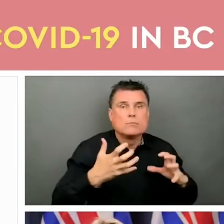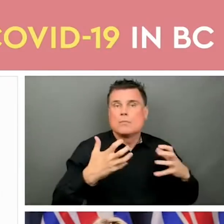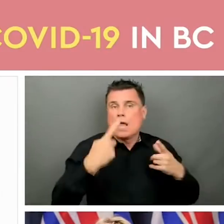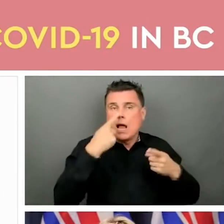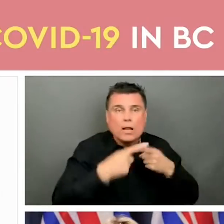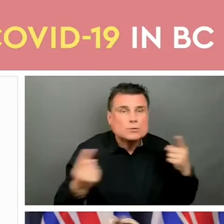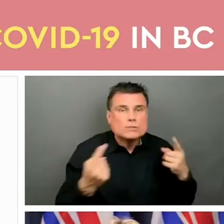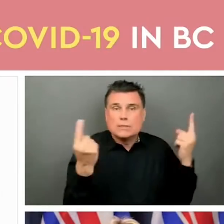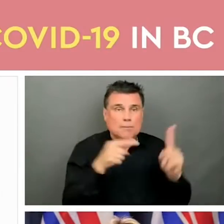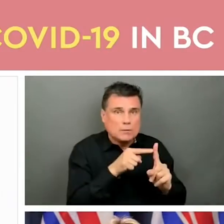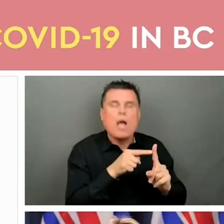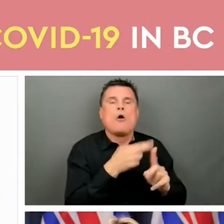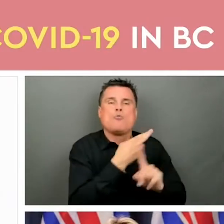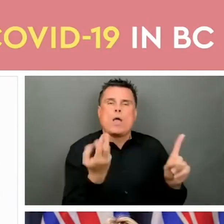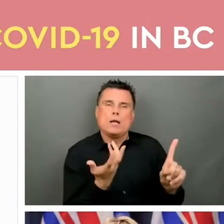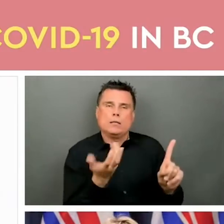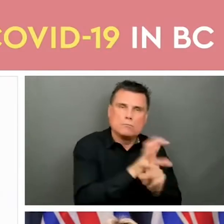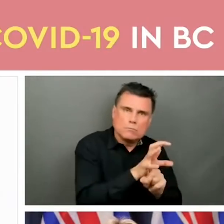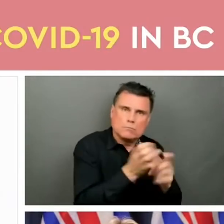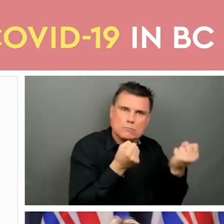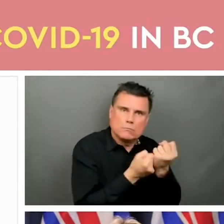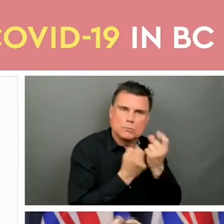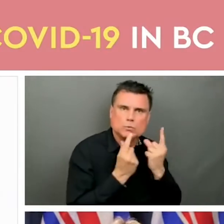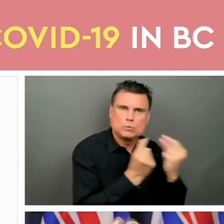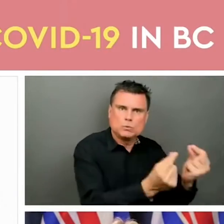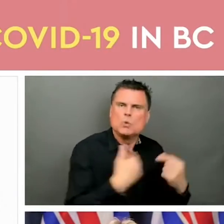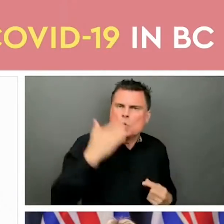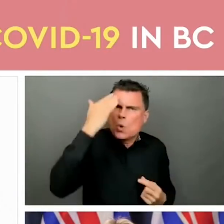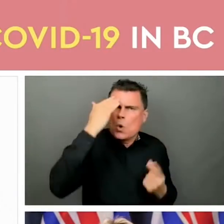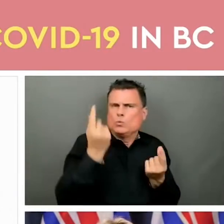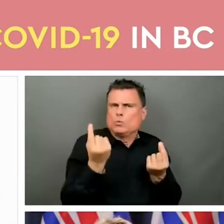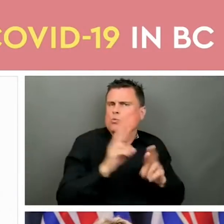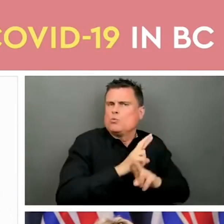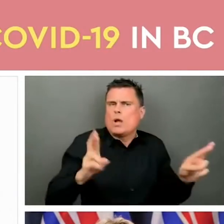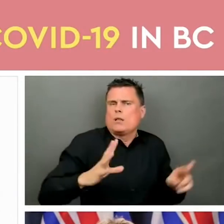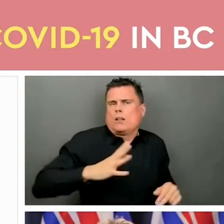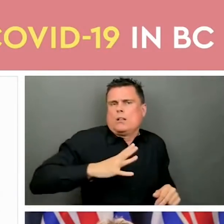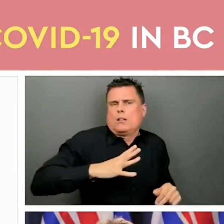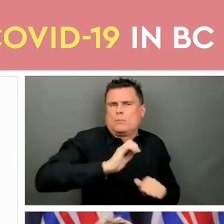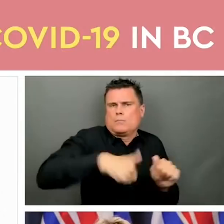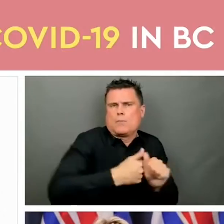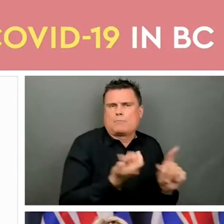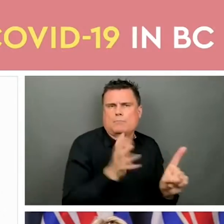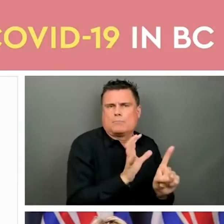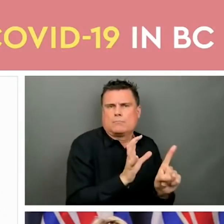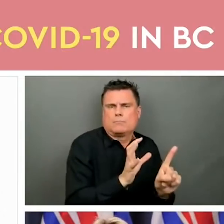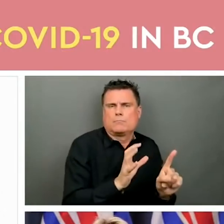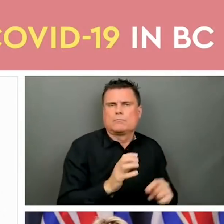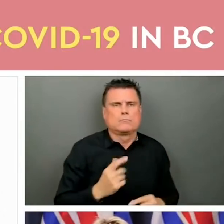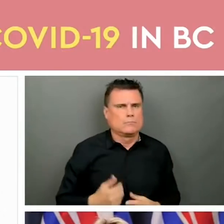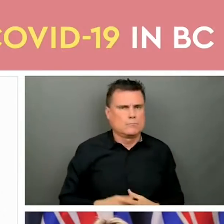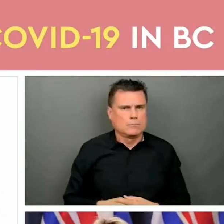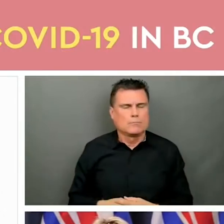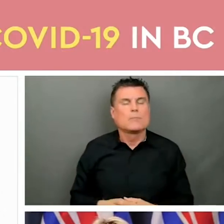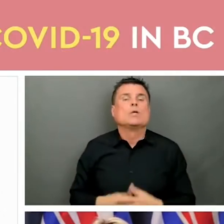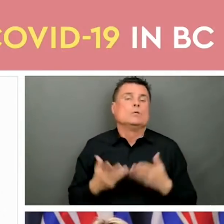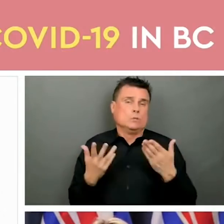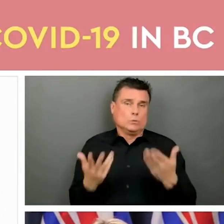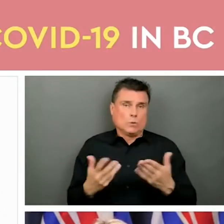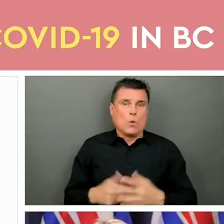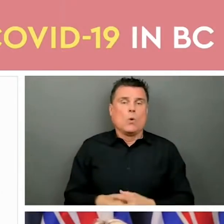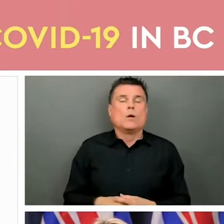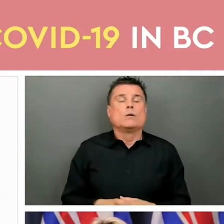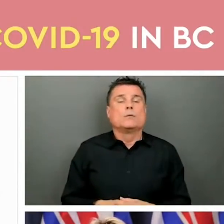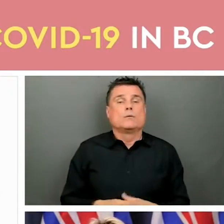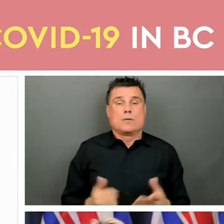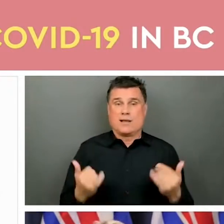seen, particularly in younger age groups, we're now going to expand the use of the AstraZeneca to people 40 and above across